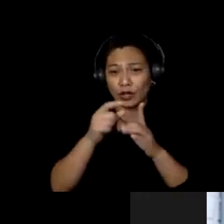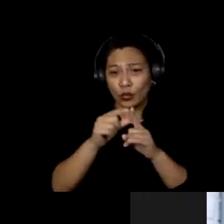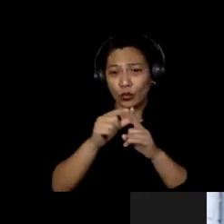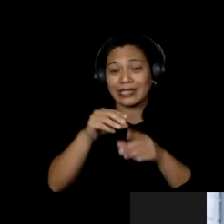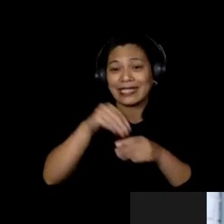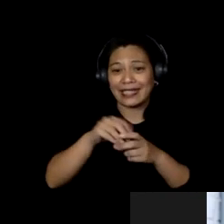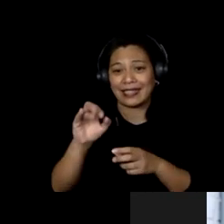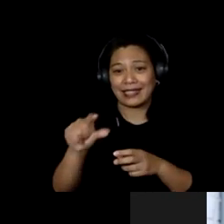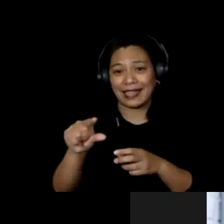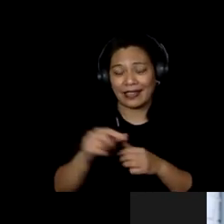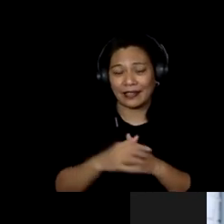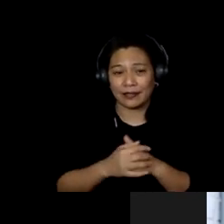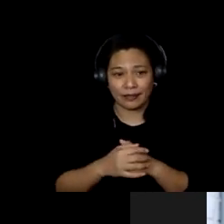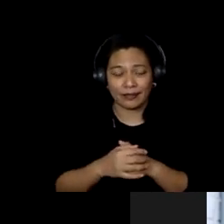tags.